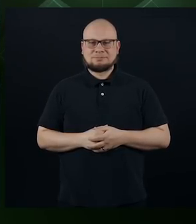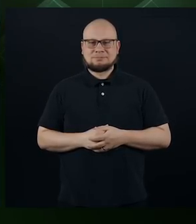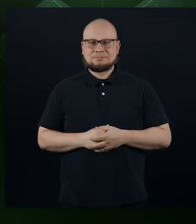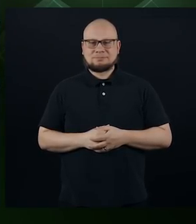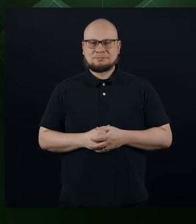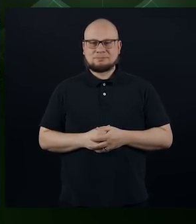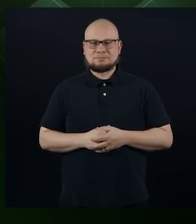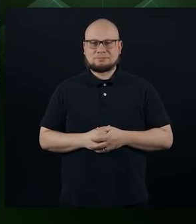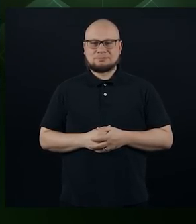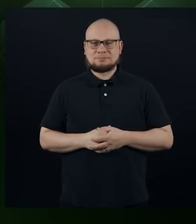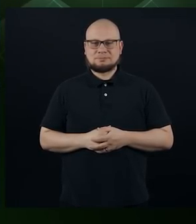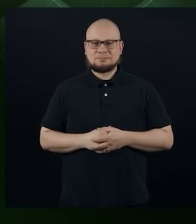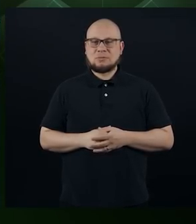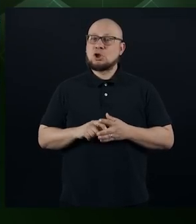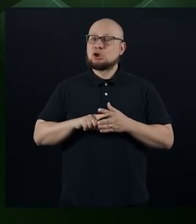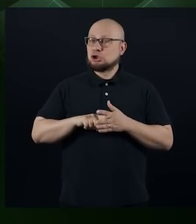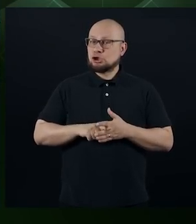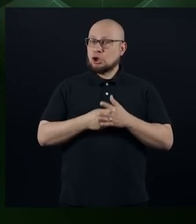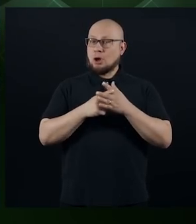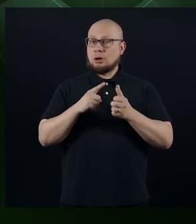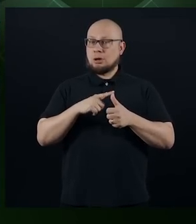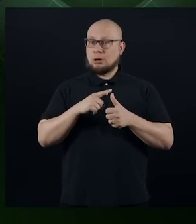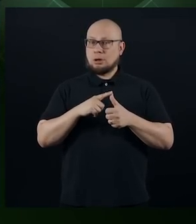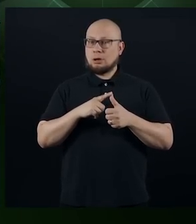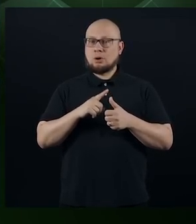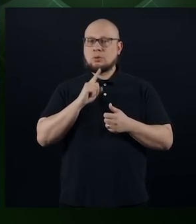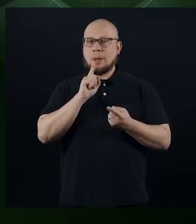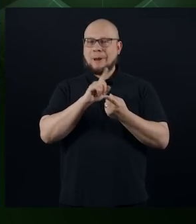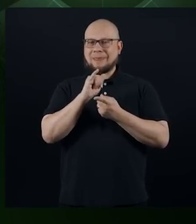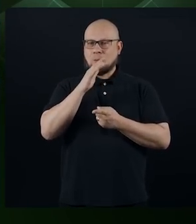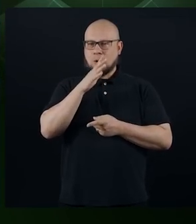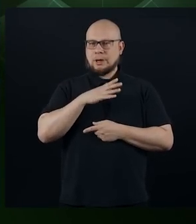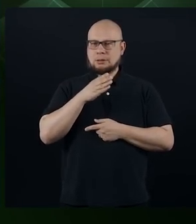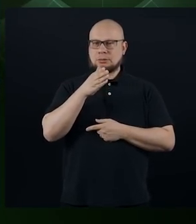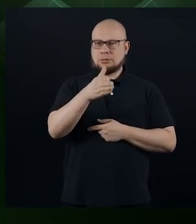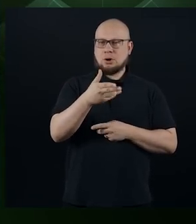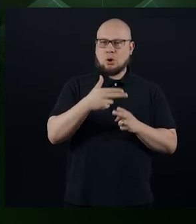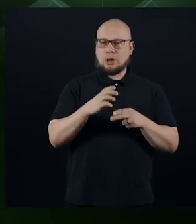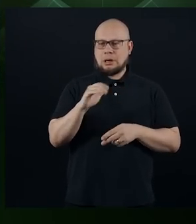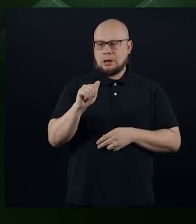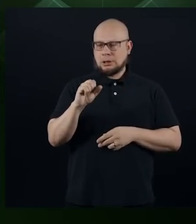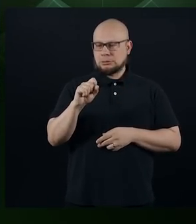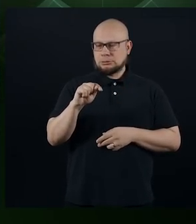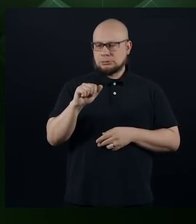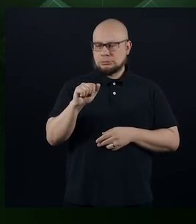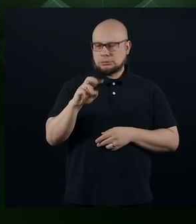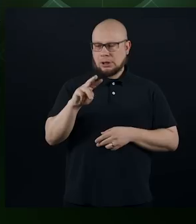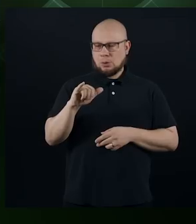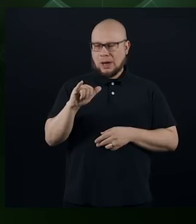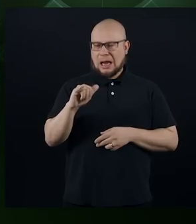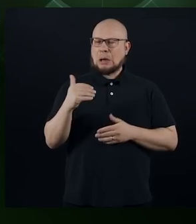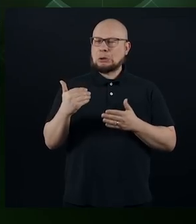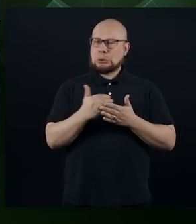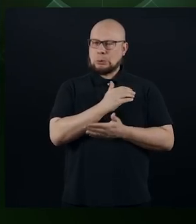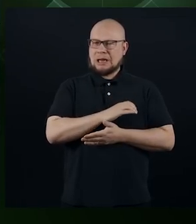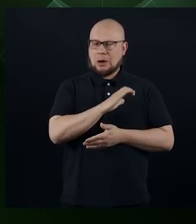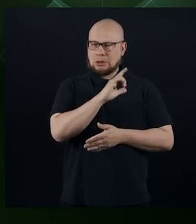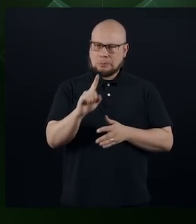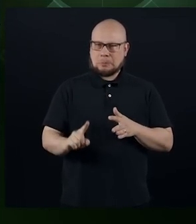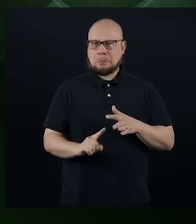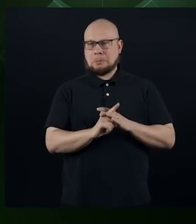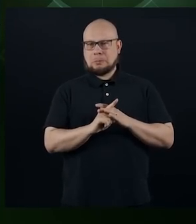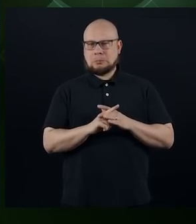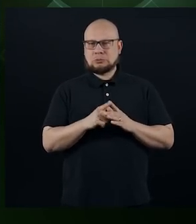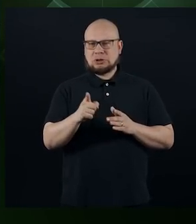Your story begins at the mysterious castaway, this new character that's come to the Sea of Thieves world and has made camp at all